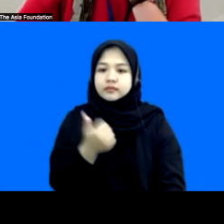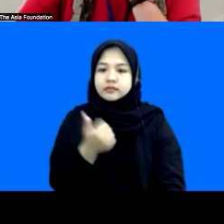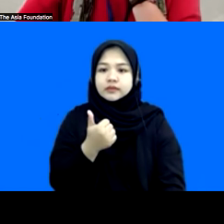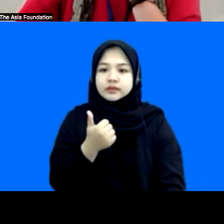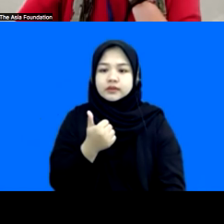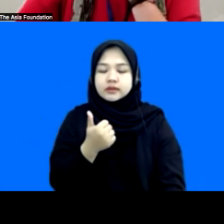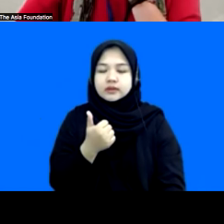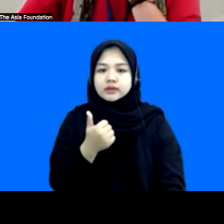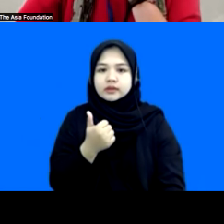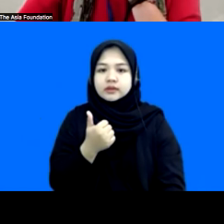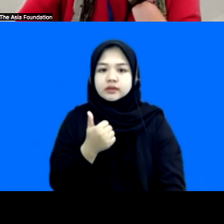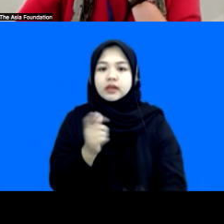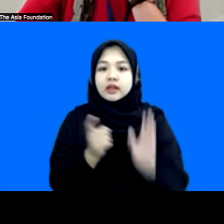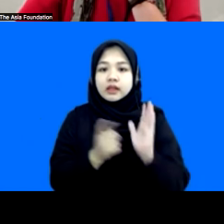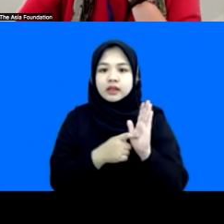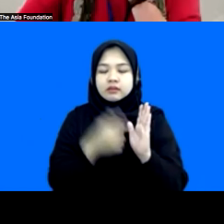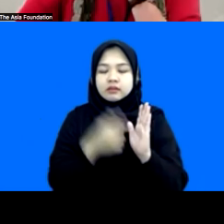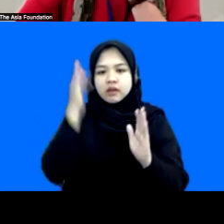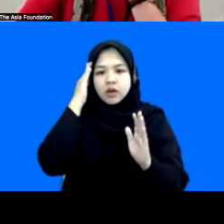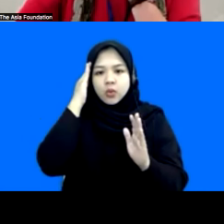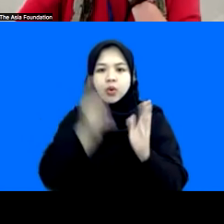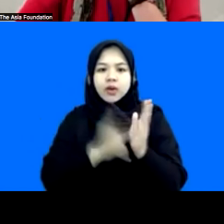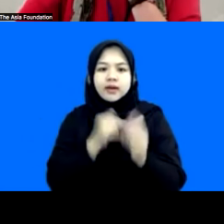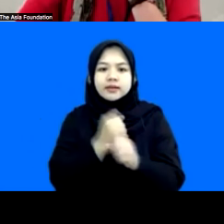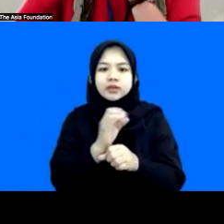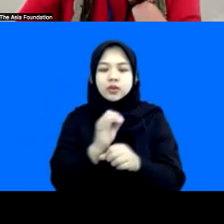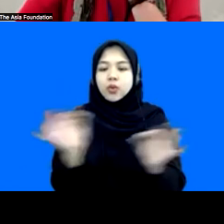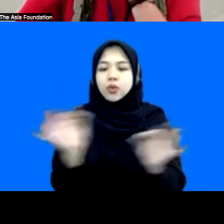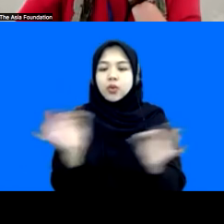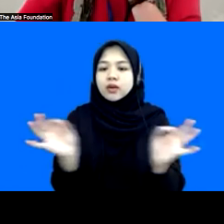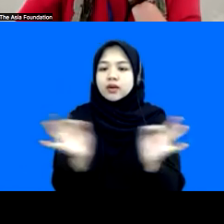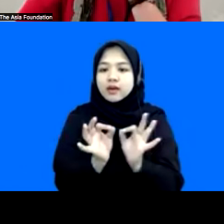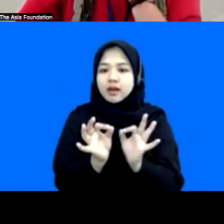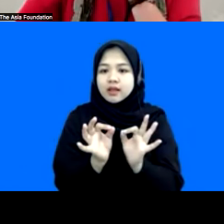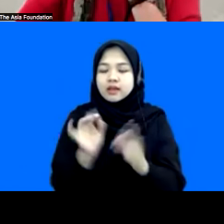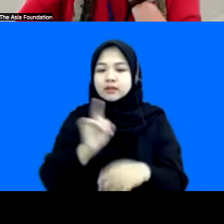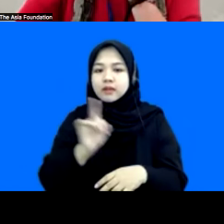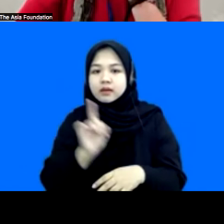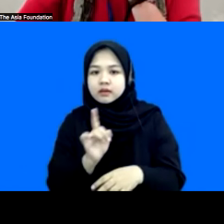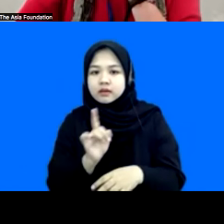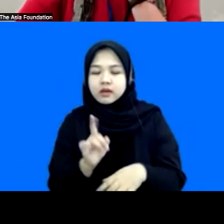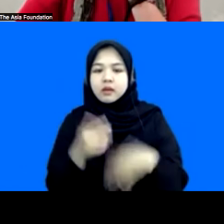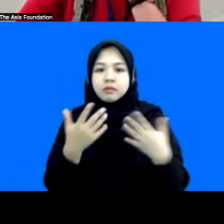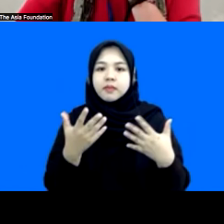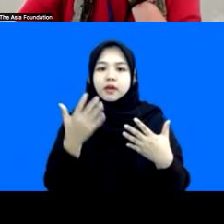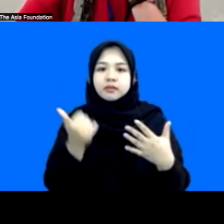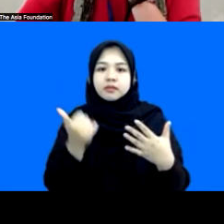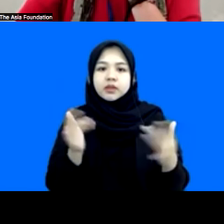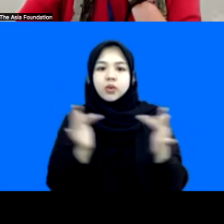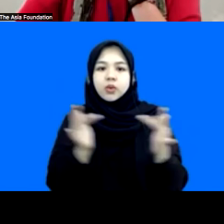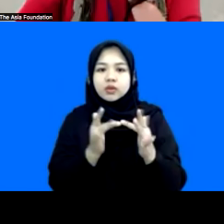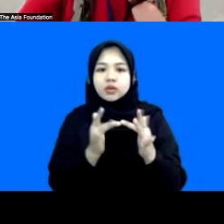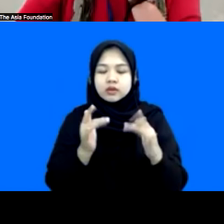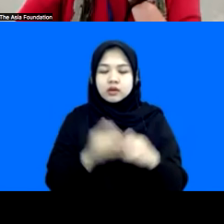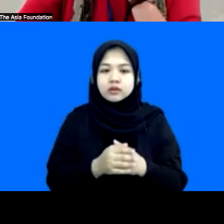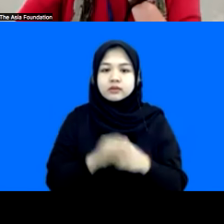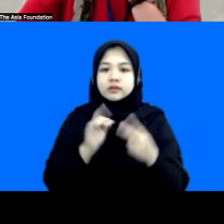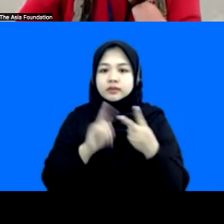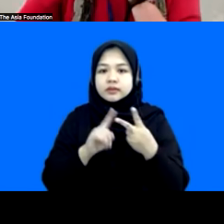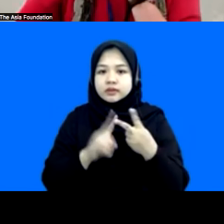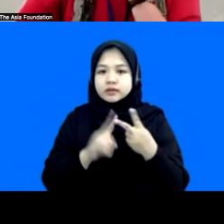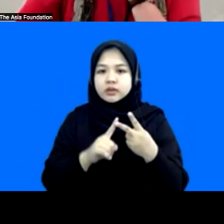it will tell you that, you know, an NGO is very near you, it's like 0.4 kilometers away. So how do you go about it? Our second insight